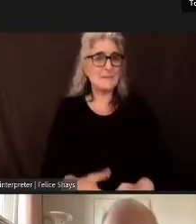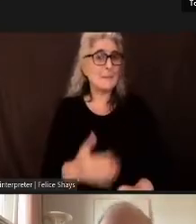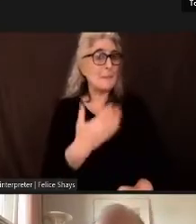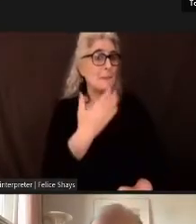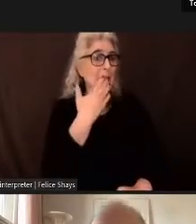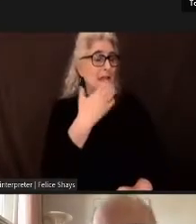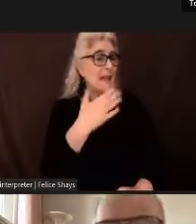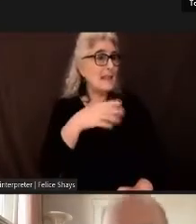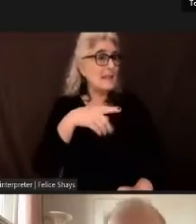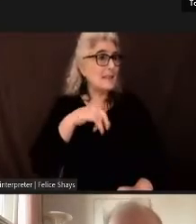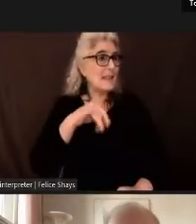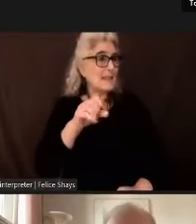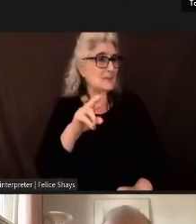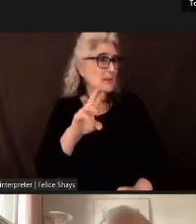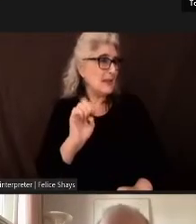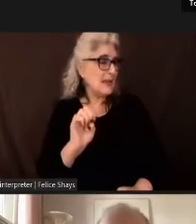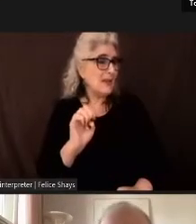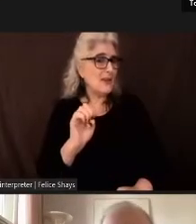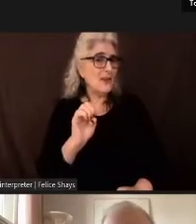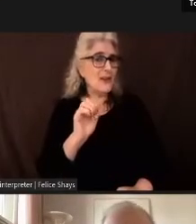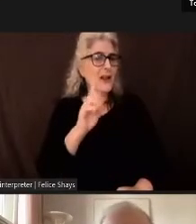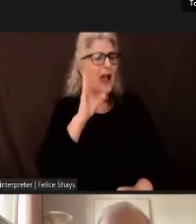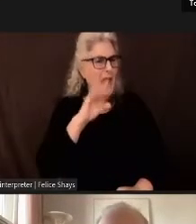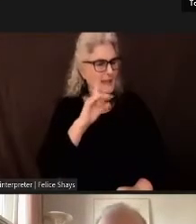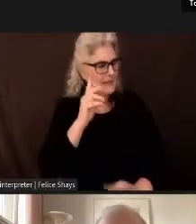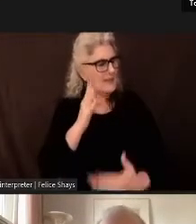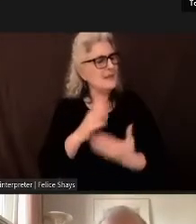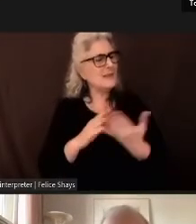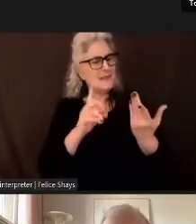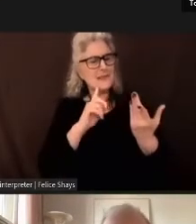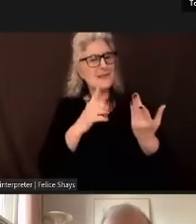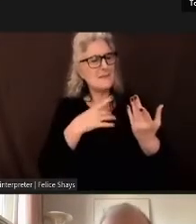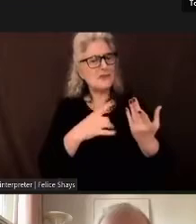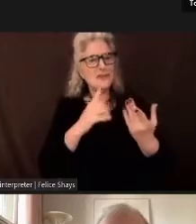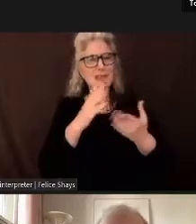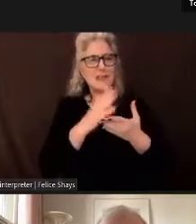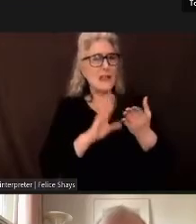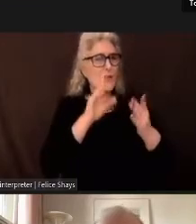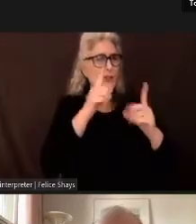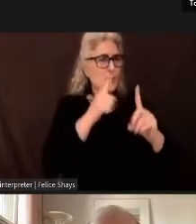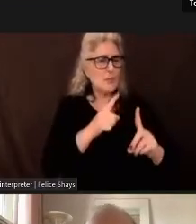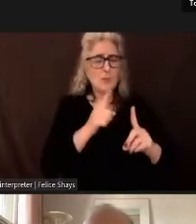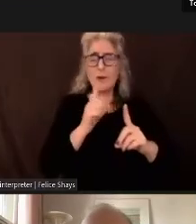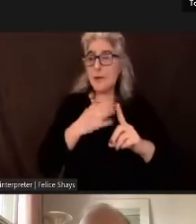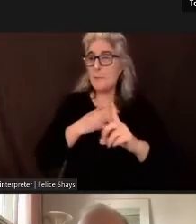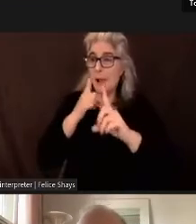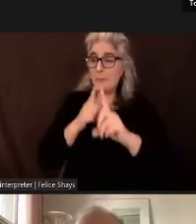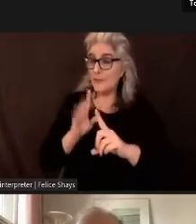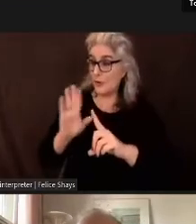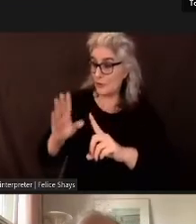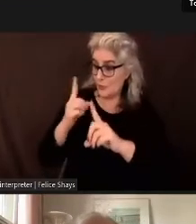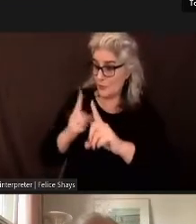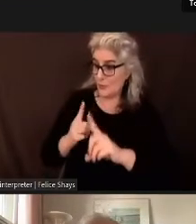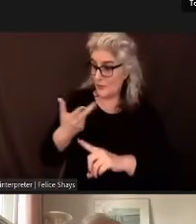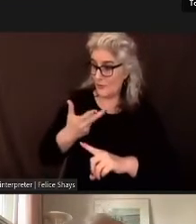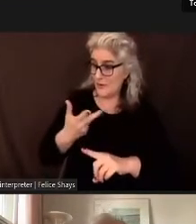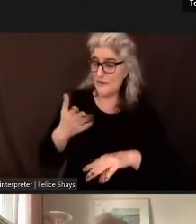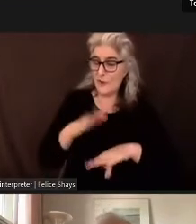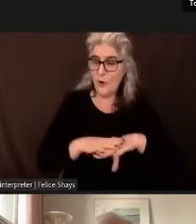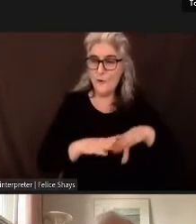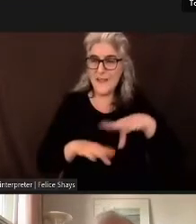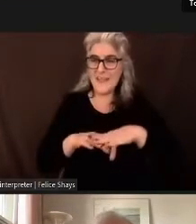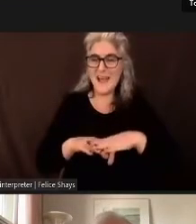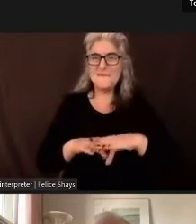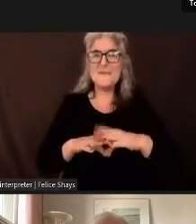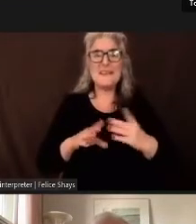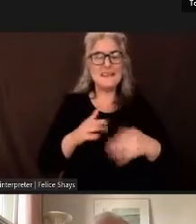there is some points of common connection between all of these projects. I like to connect, for example, what Cristina had mentioned